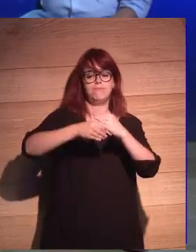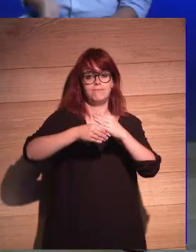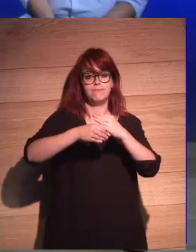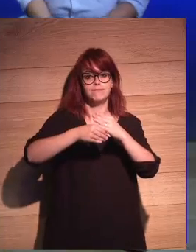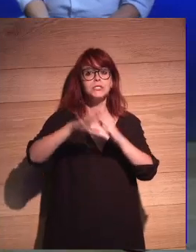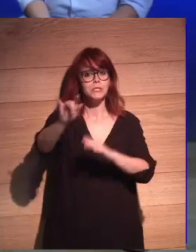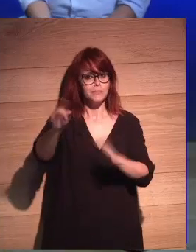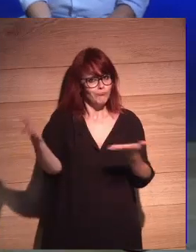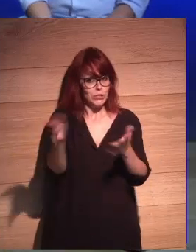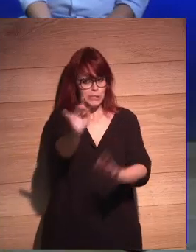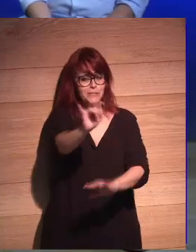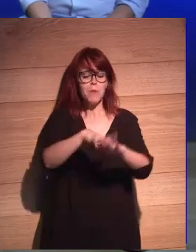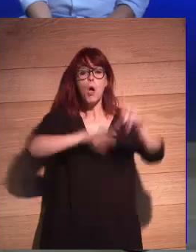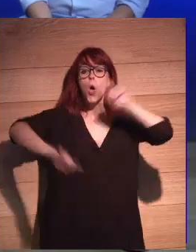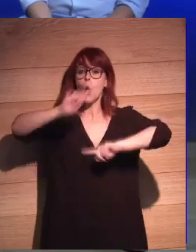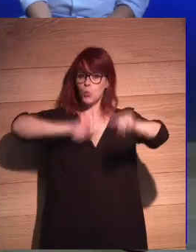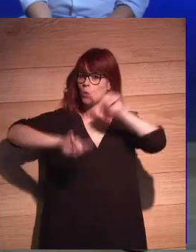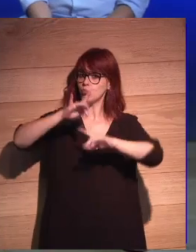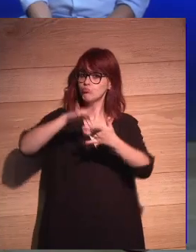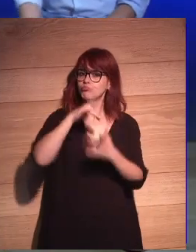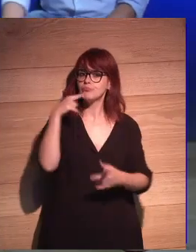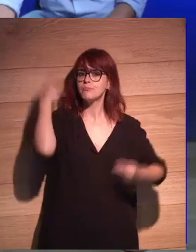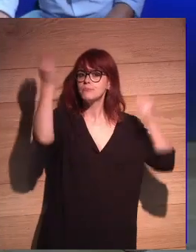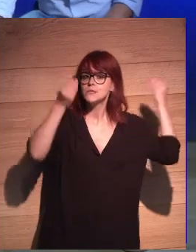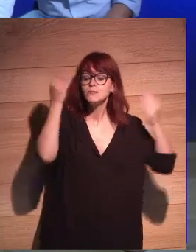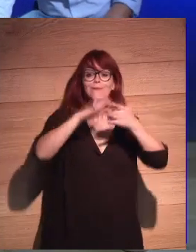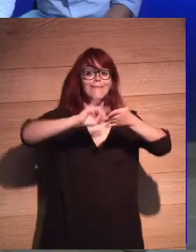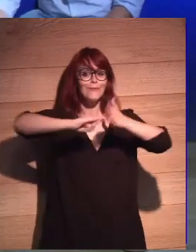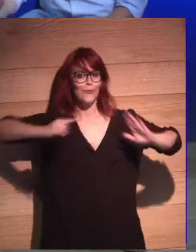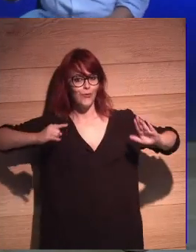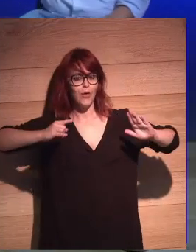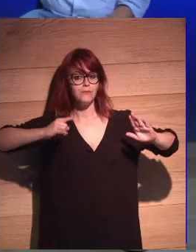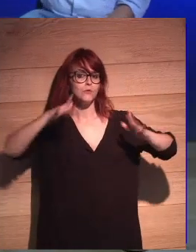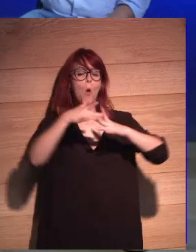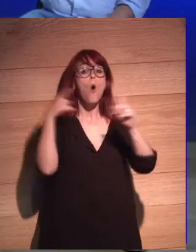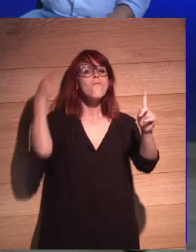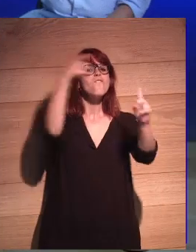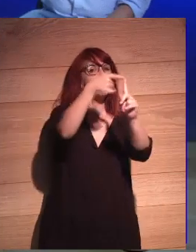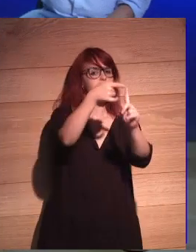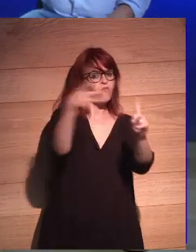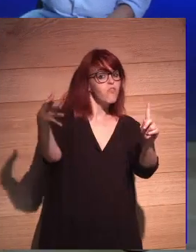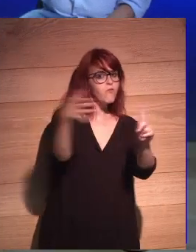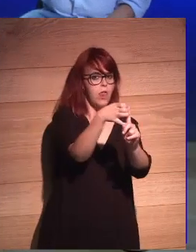I like to say that sometimes the problem is that we think that technology